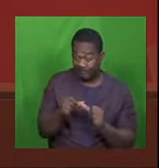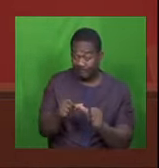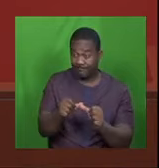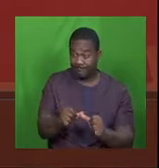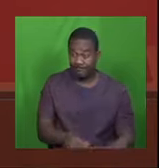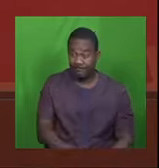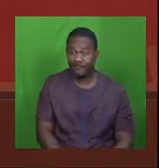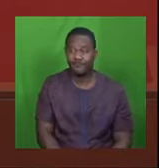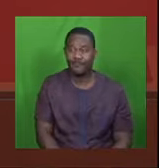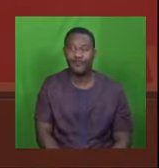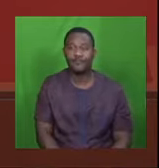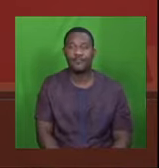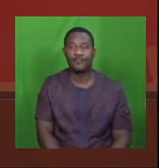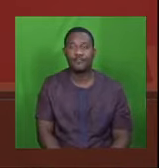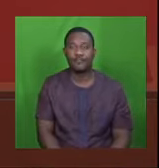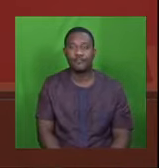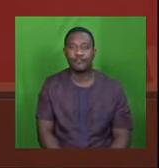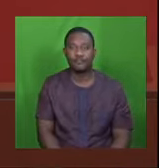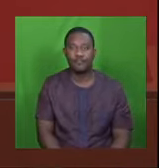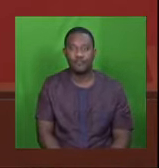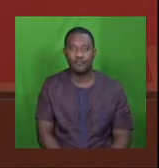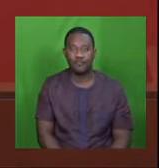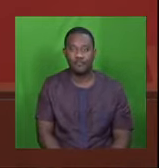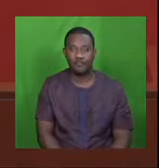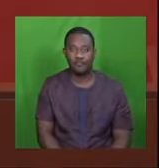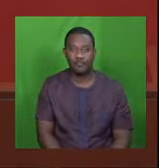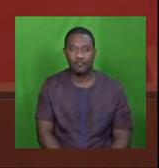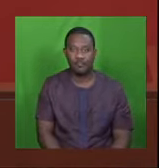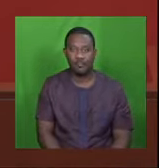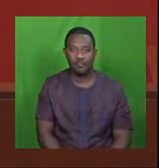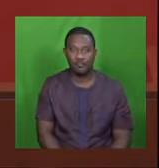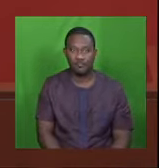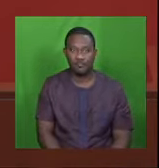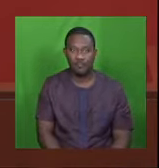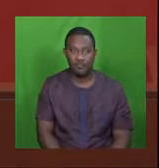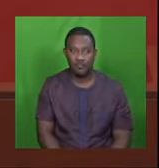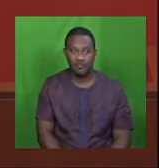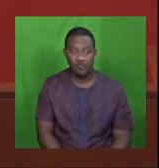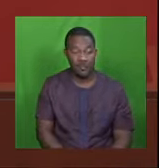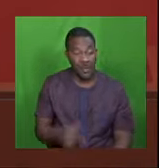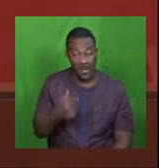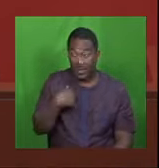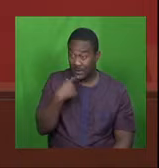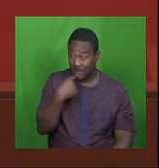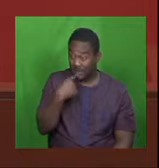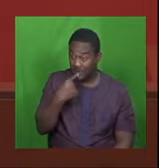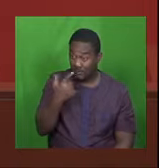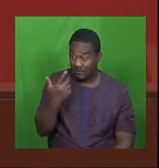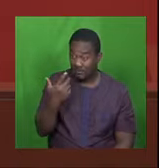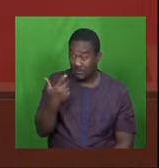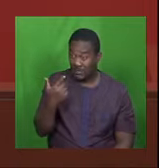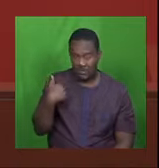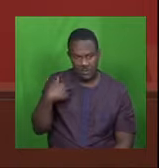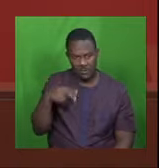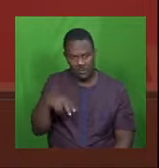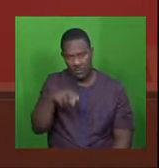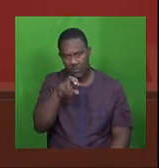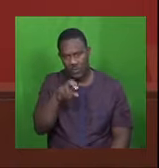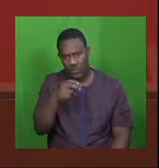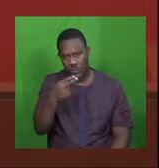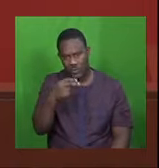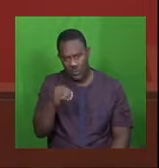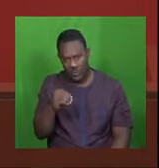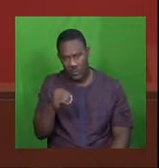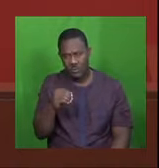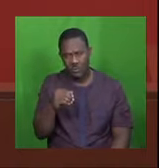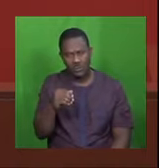Honourable Deputy Minister, please continue. Thank you very much, Mr. Speaker. Mr. Speaker, I mentioned that even when we went to go, the